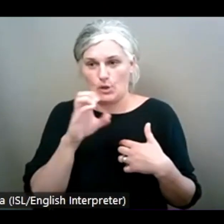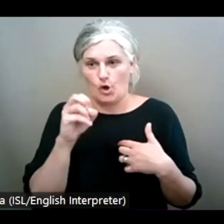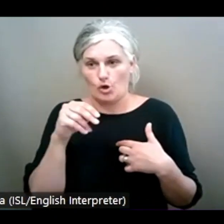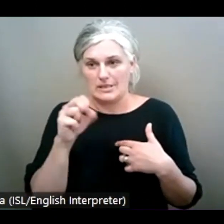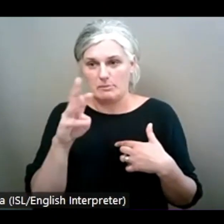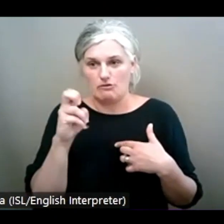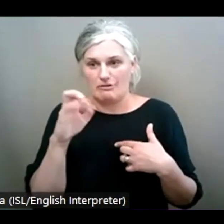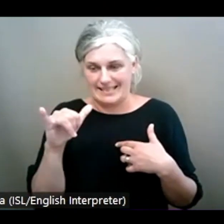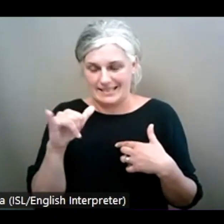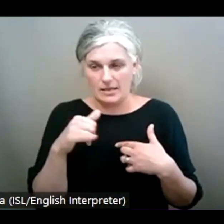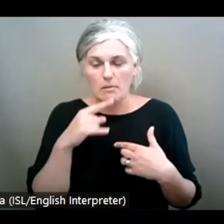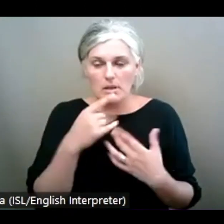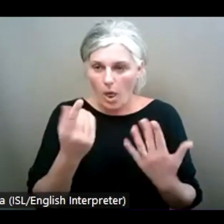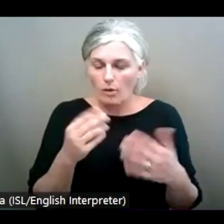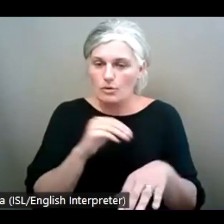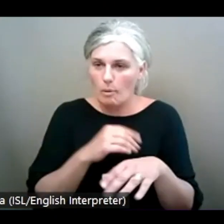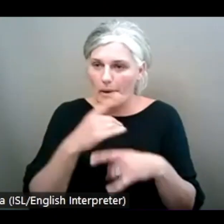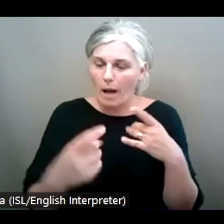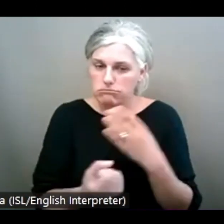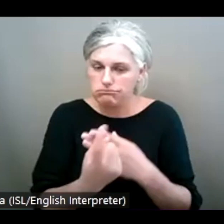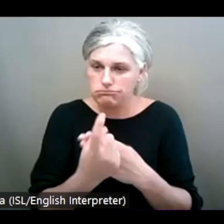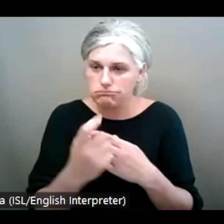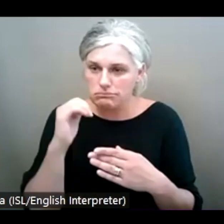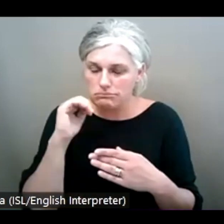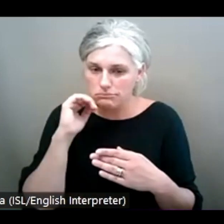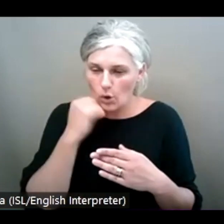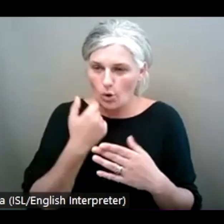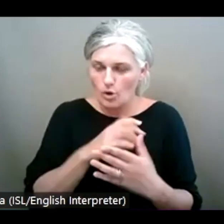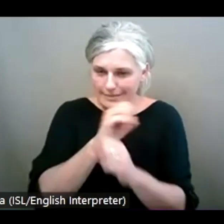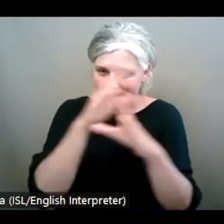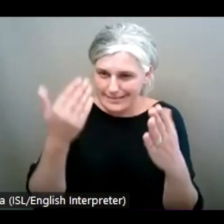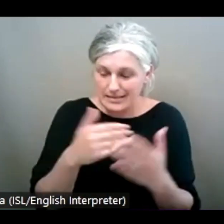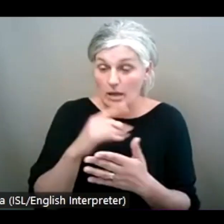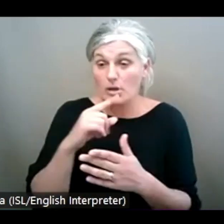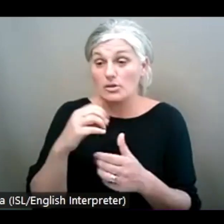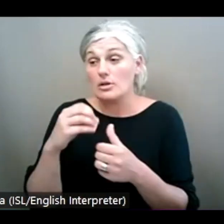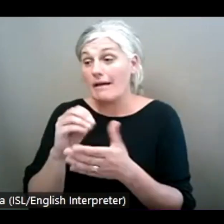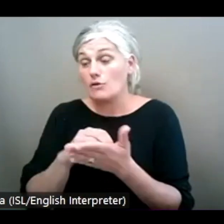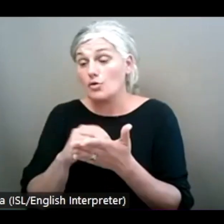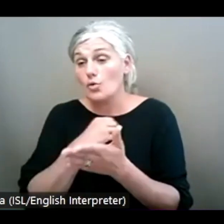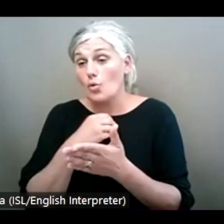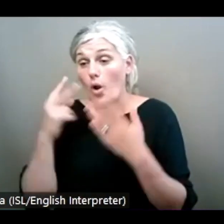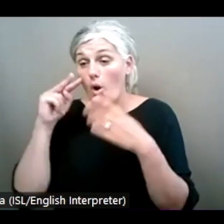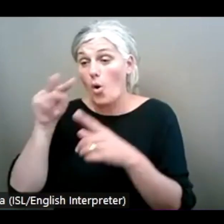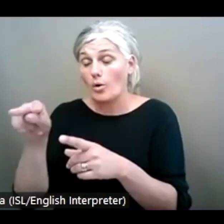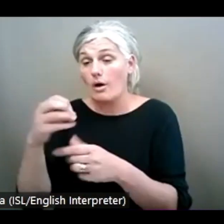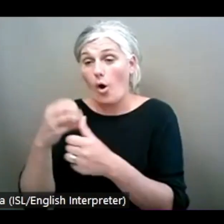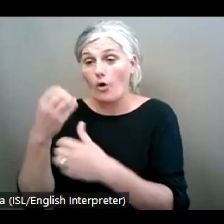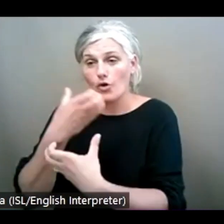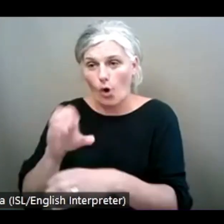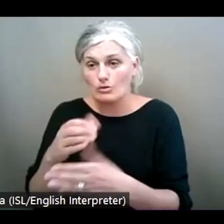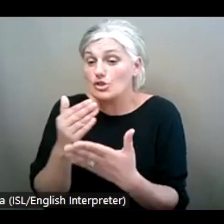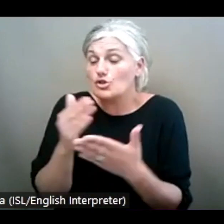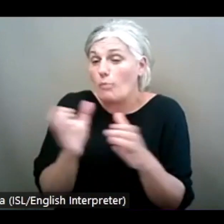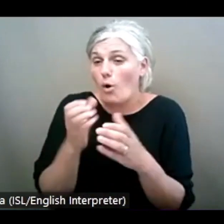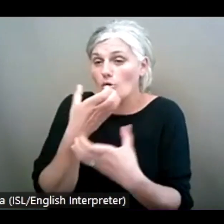then that's where issues happen. And we only have to look at other countries. I mean, if you look at some of the smaller countries, I